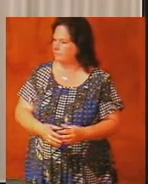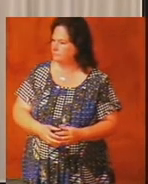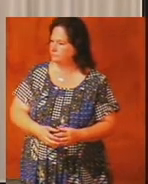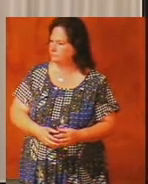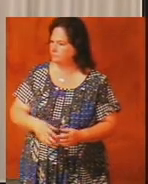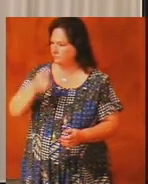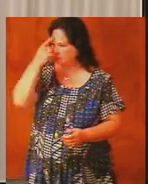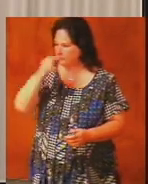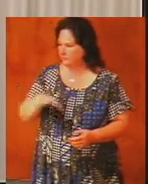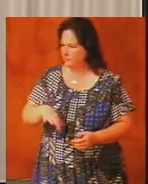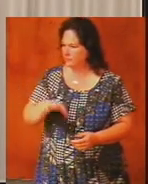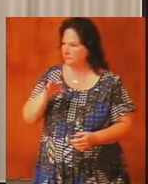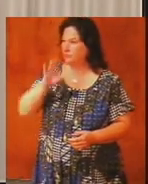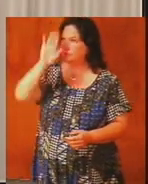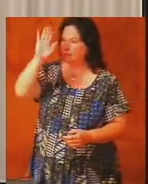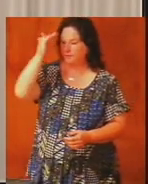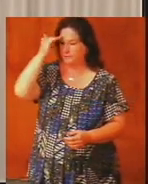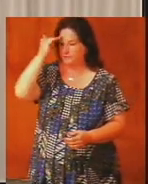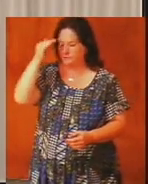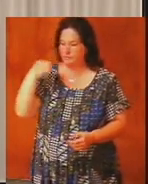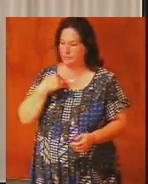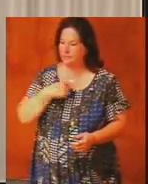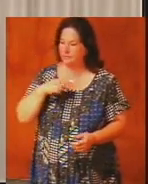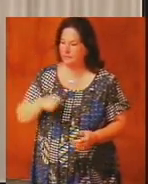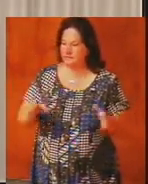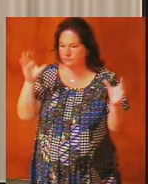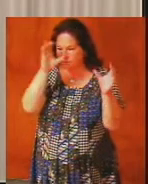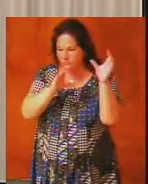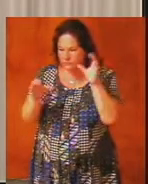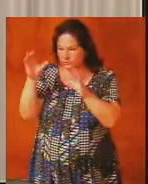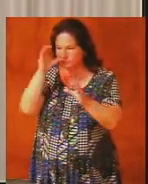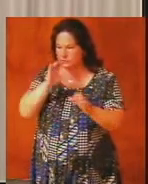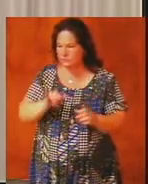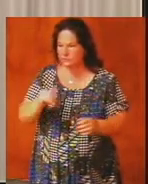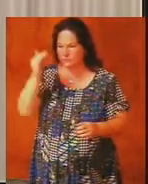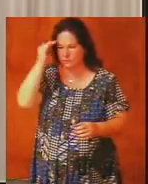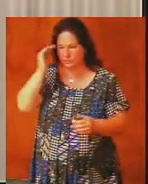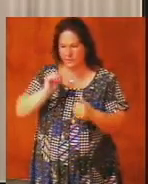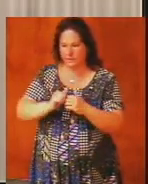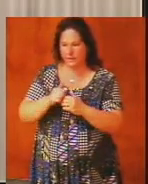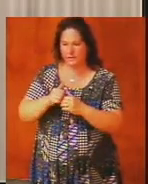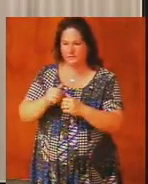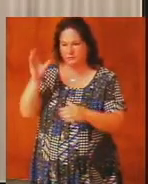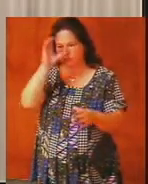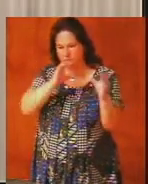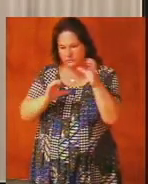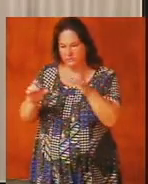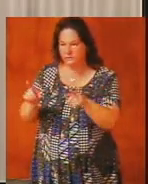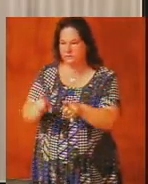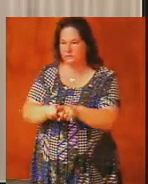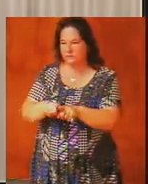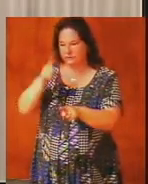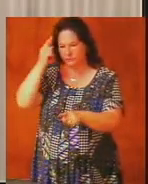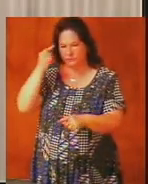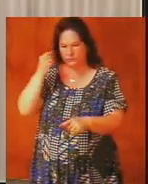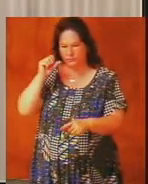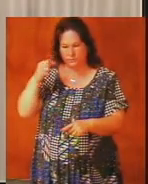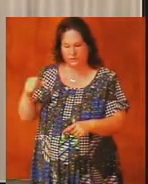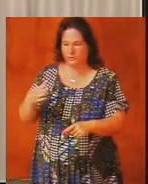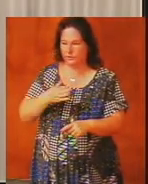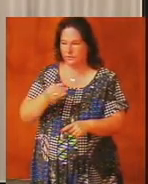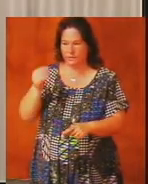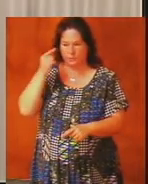To find the knowledge of God, we've got to seek for that knowledge as we would seek silver and gold.